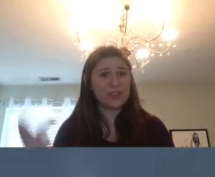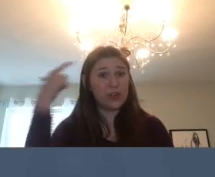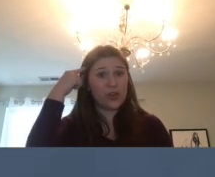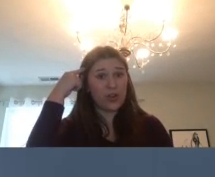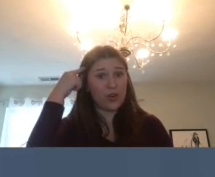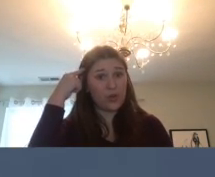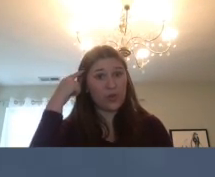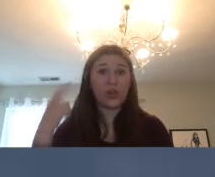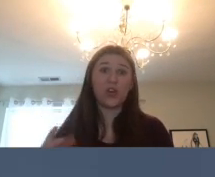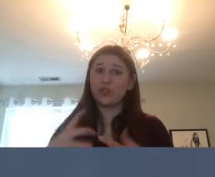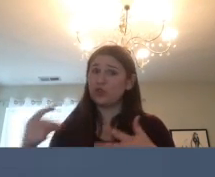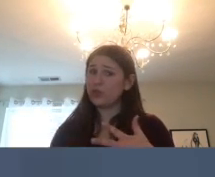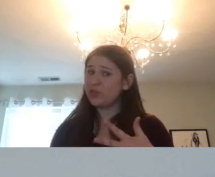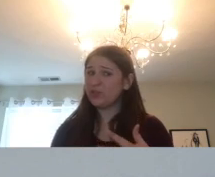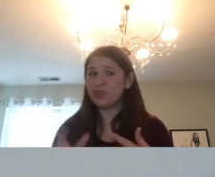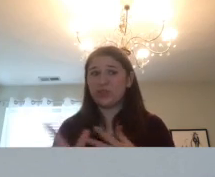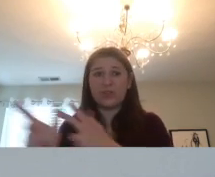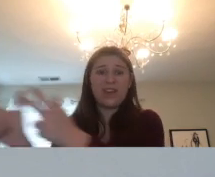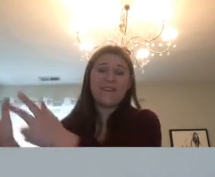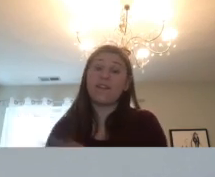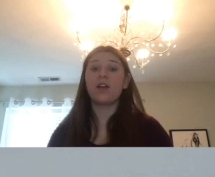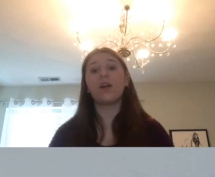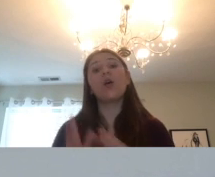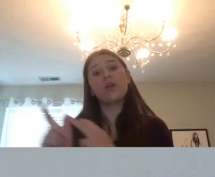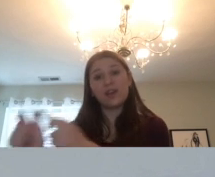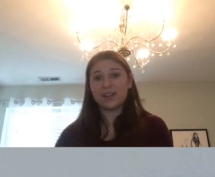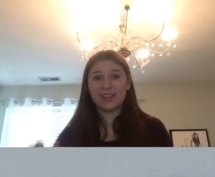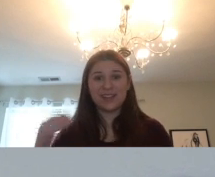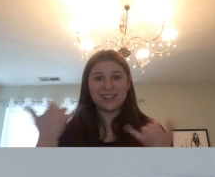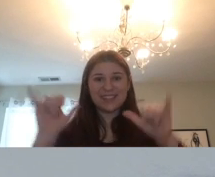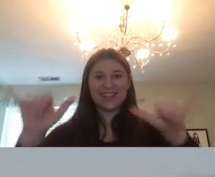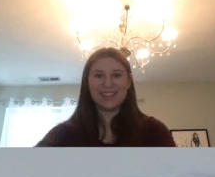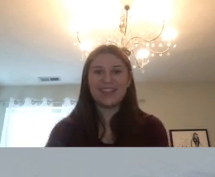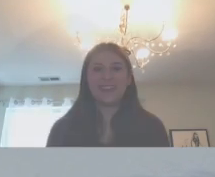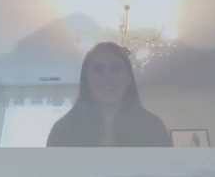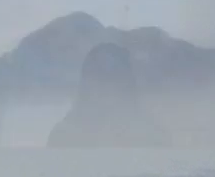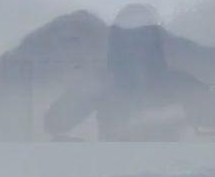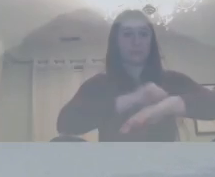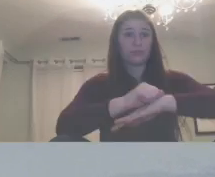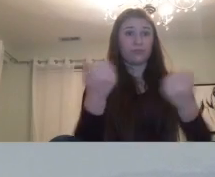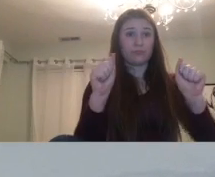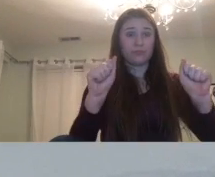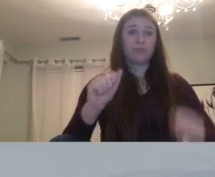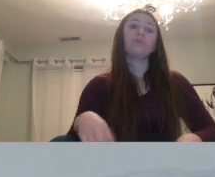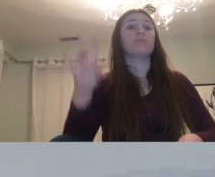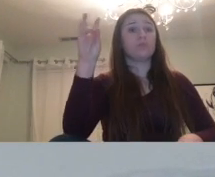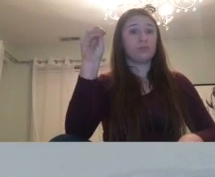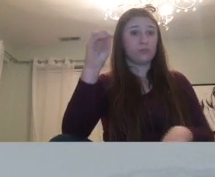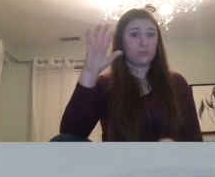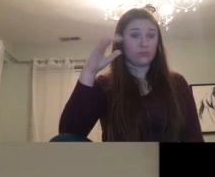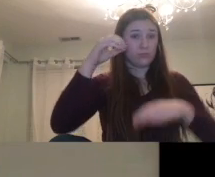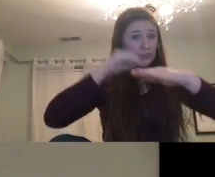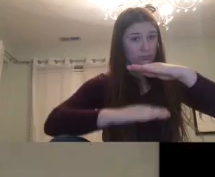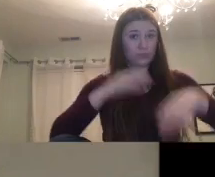to run, yet they continued on as their mushers pushed them dangerously through plunging temperatures as low as 70 degrees below